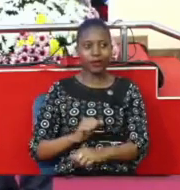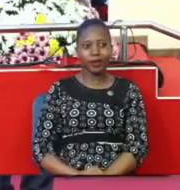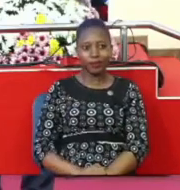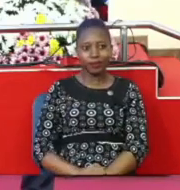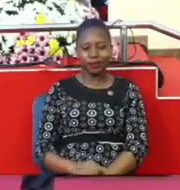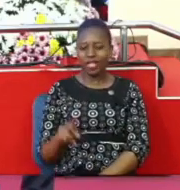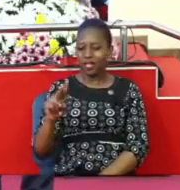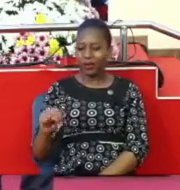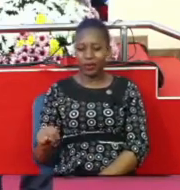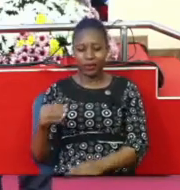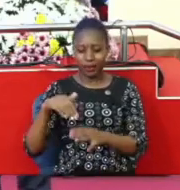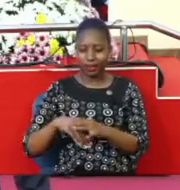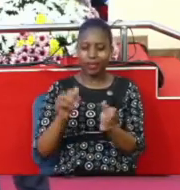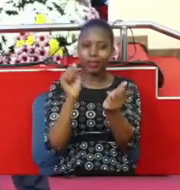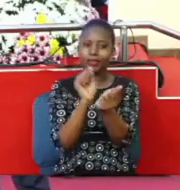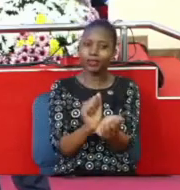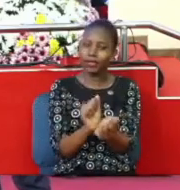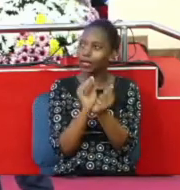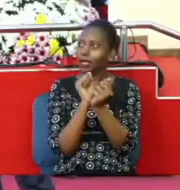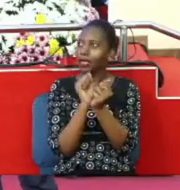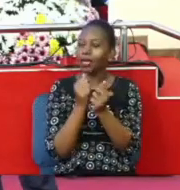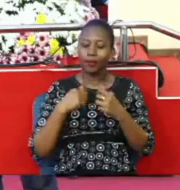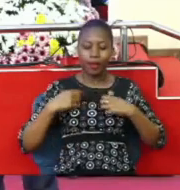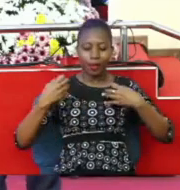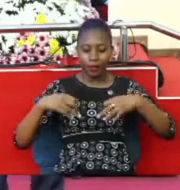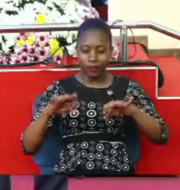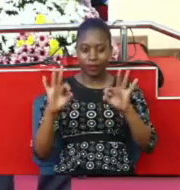in jail. I am free.